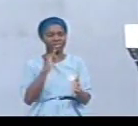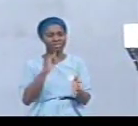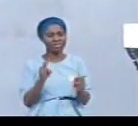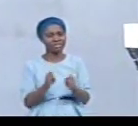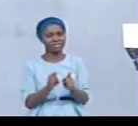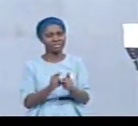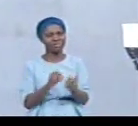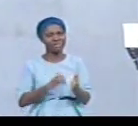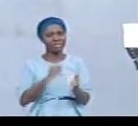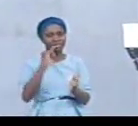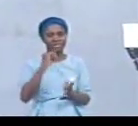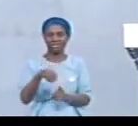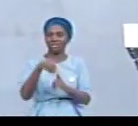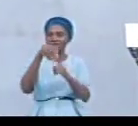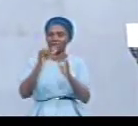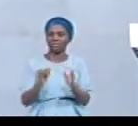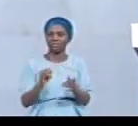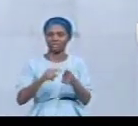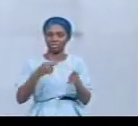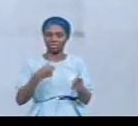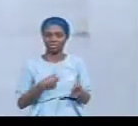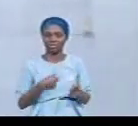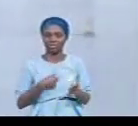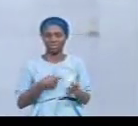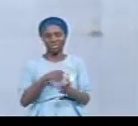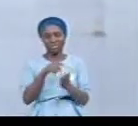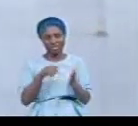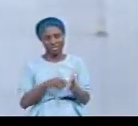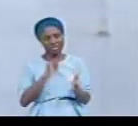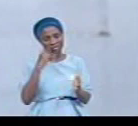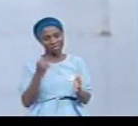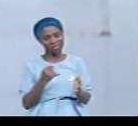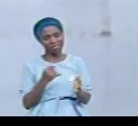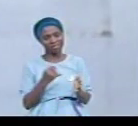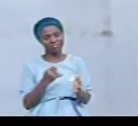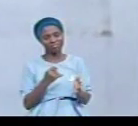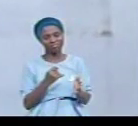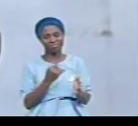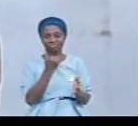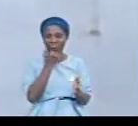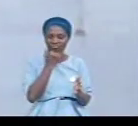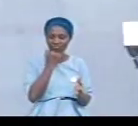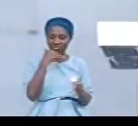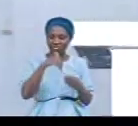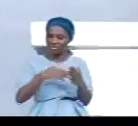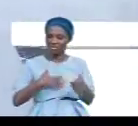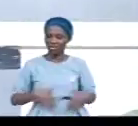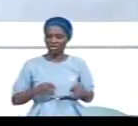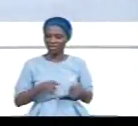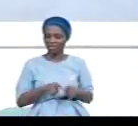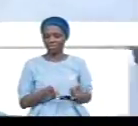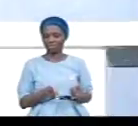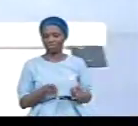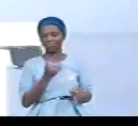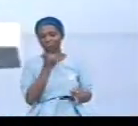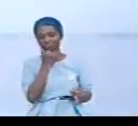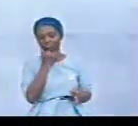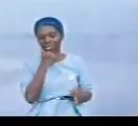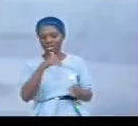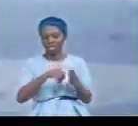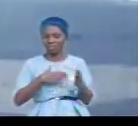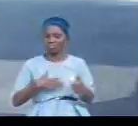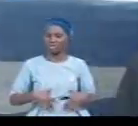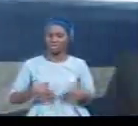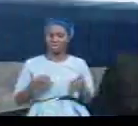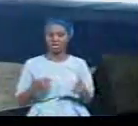me. This is the but in my life. Don't say that again, that he